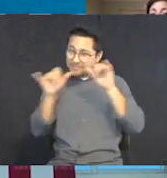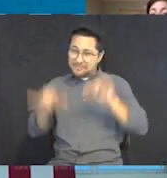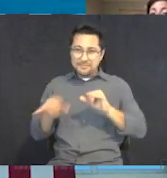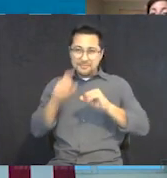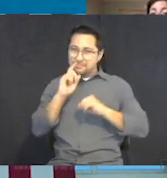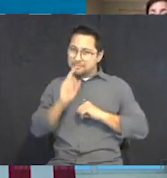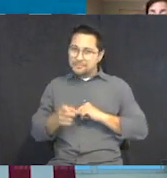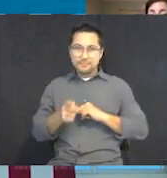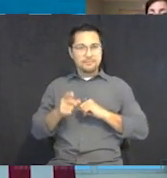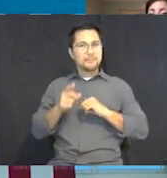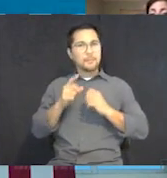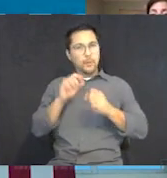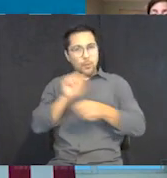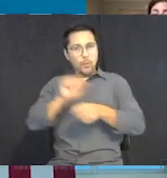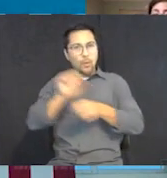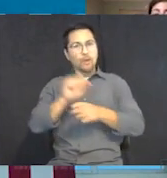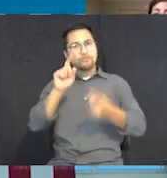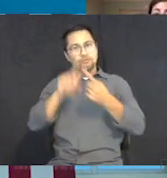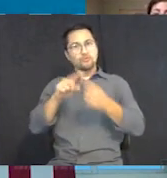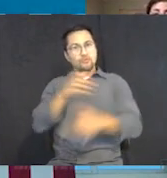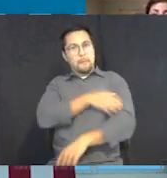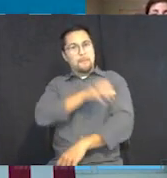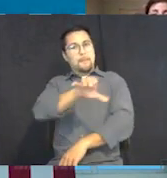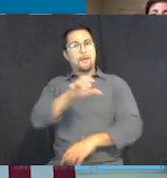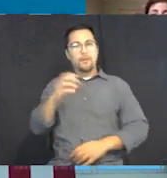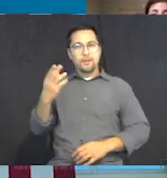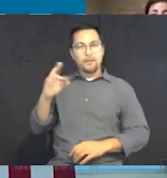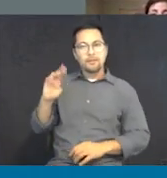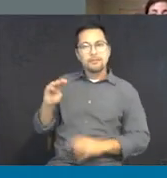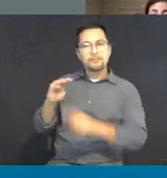for support and reminders.